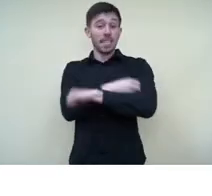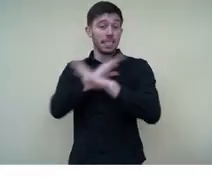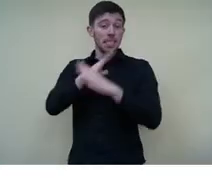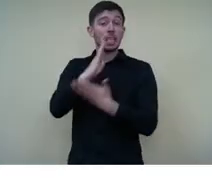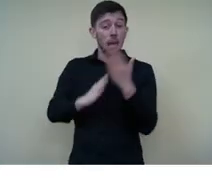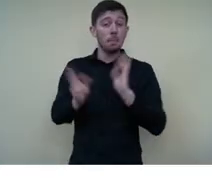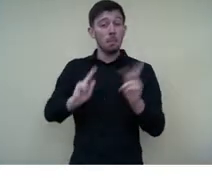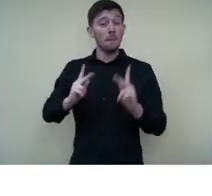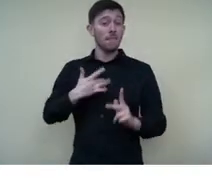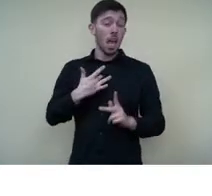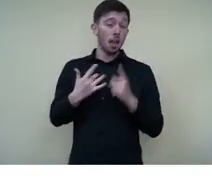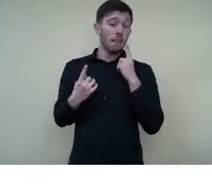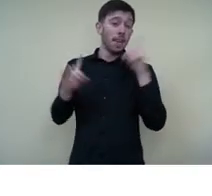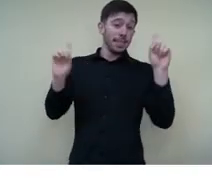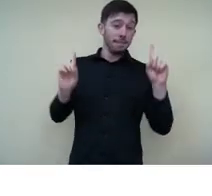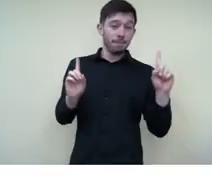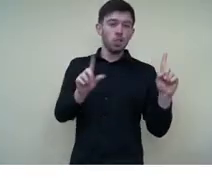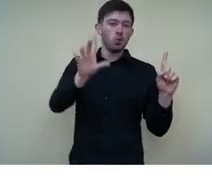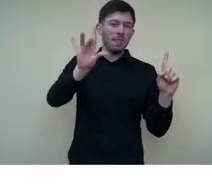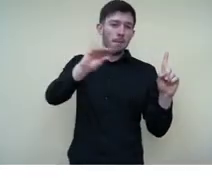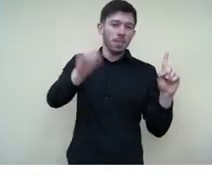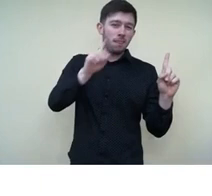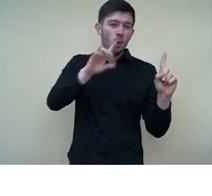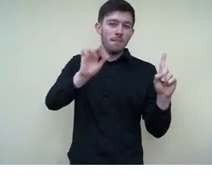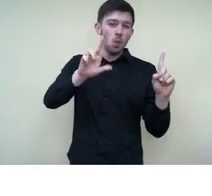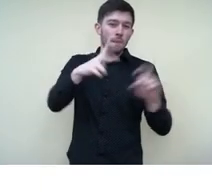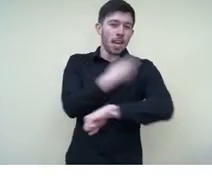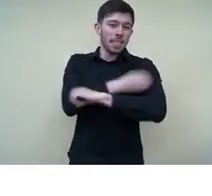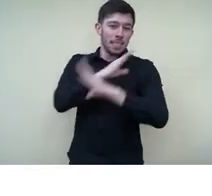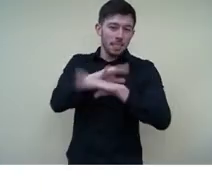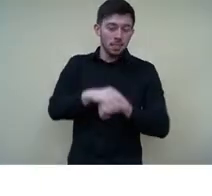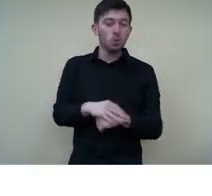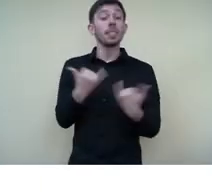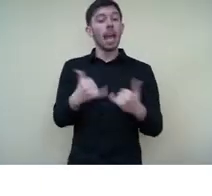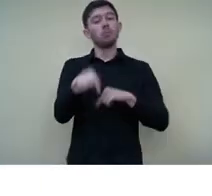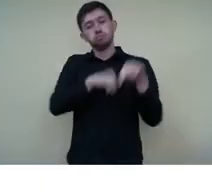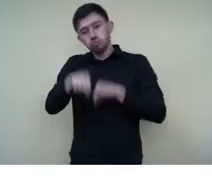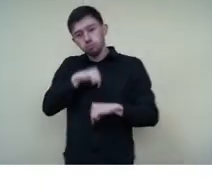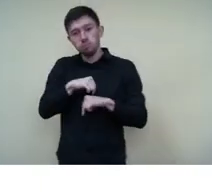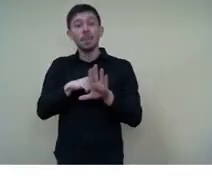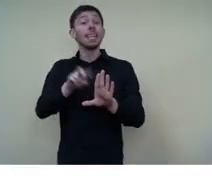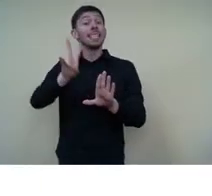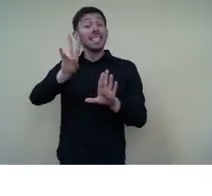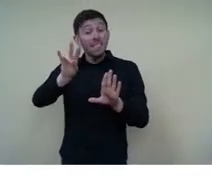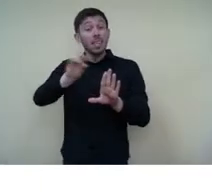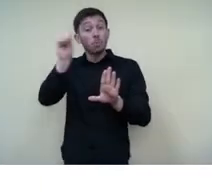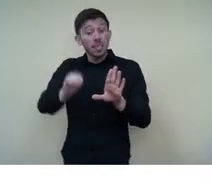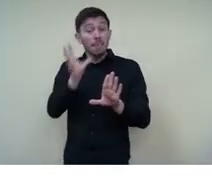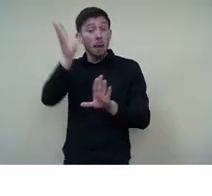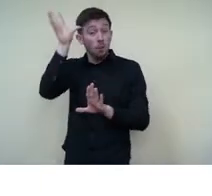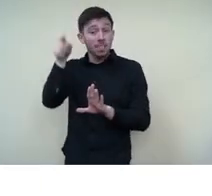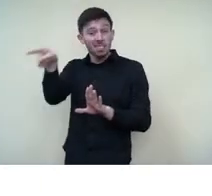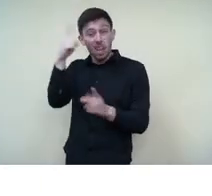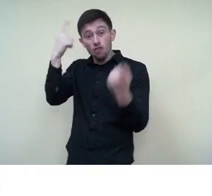versus just over 25% for the flu vaccine. So let's rewind that for a second, right? 70% of parents agreed